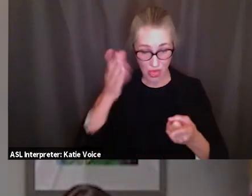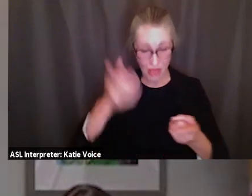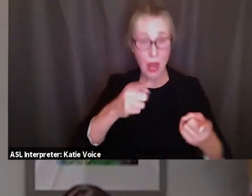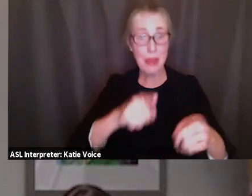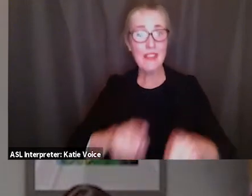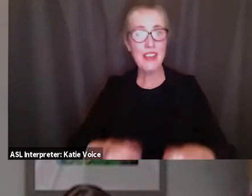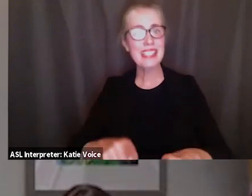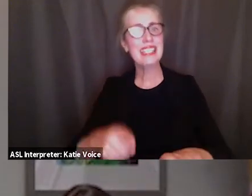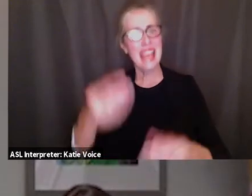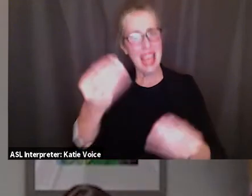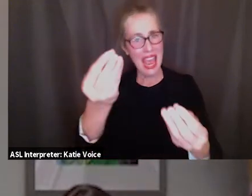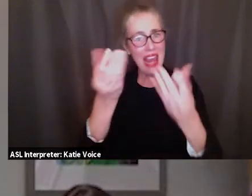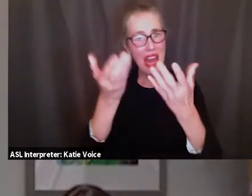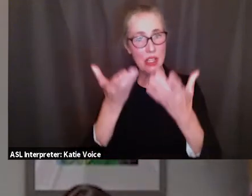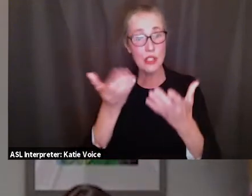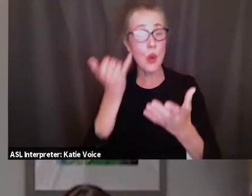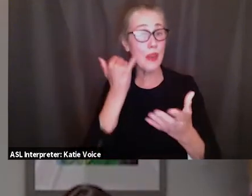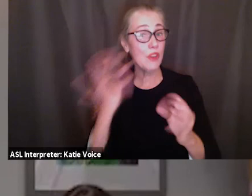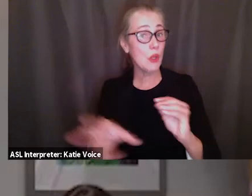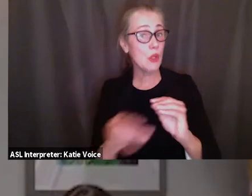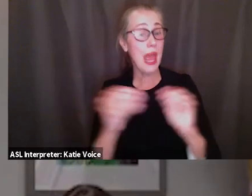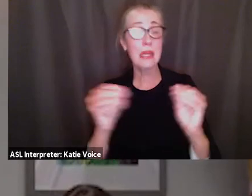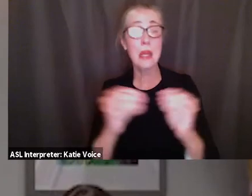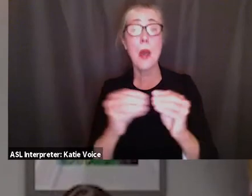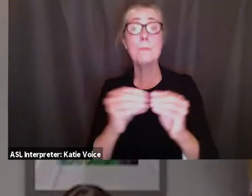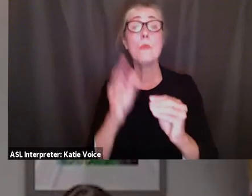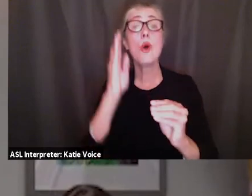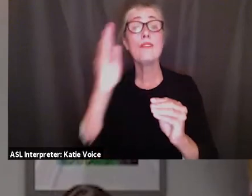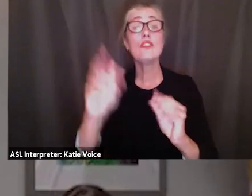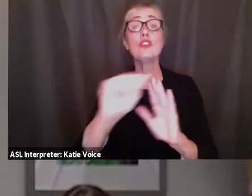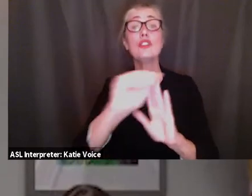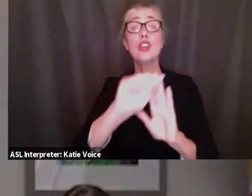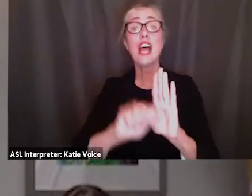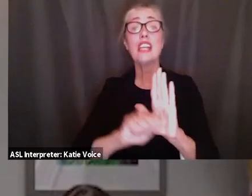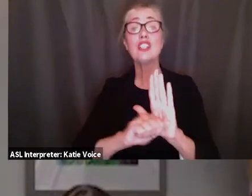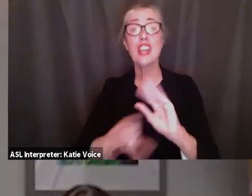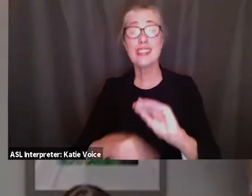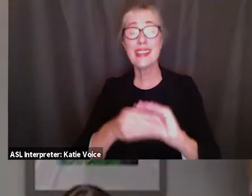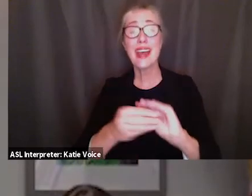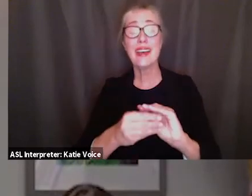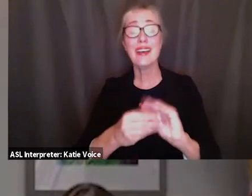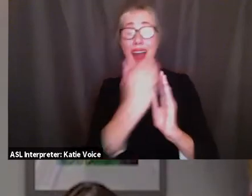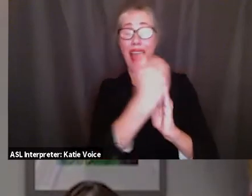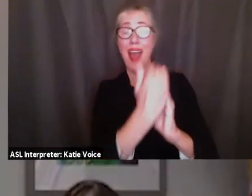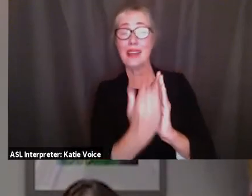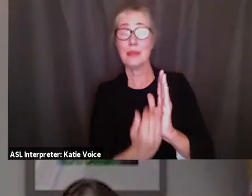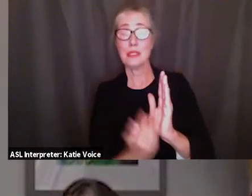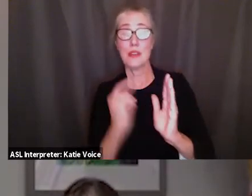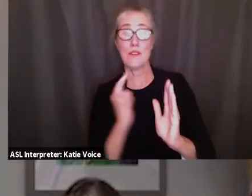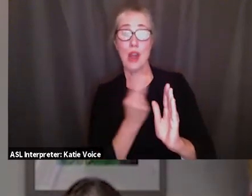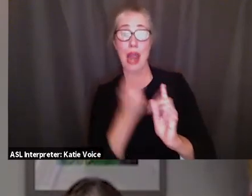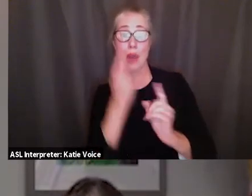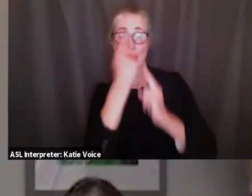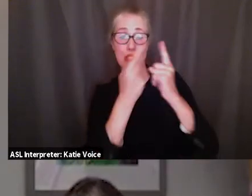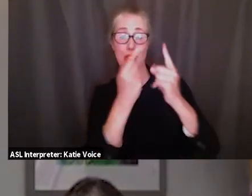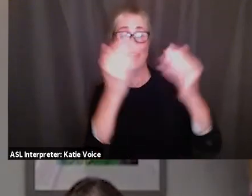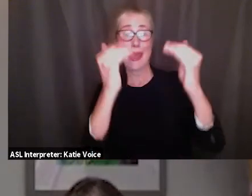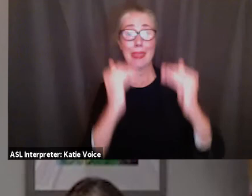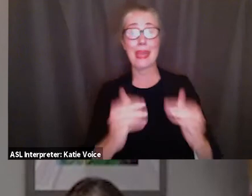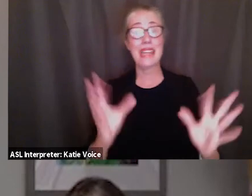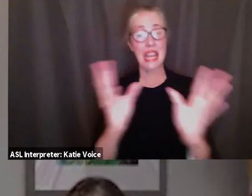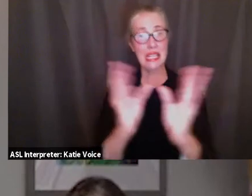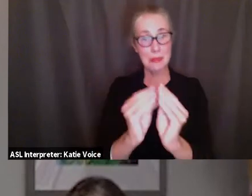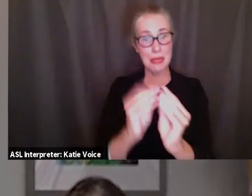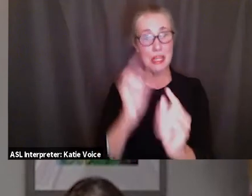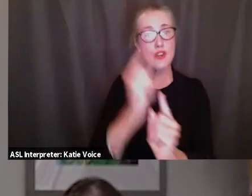if you would like to add any more future agenda items for our consideration. Our next meeting is a